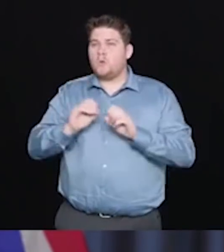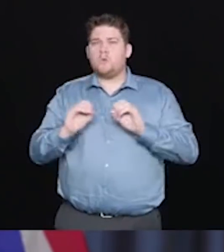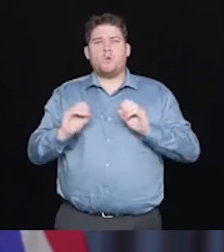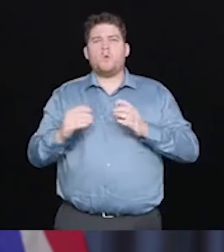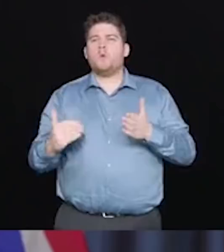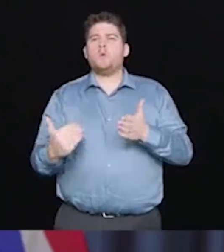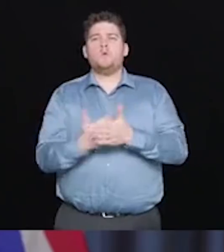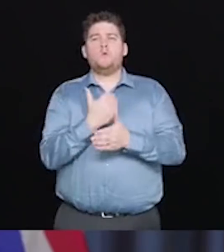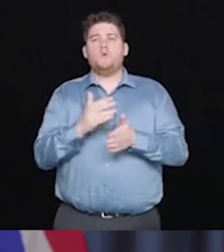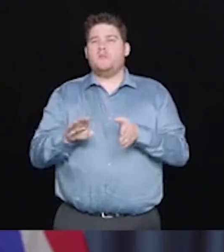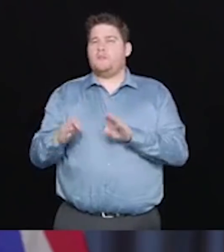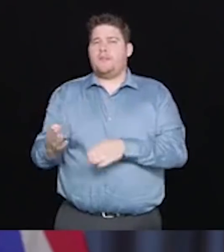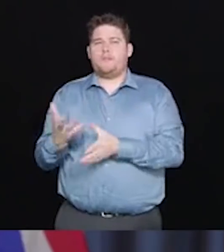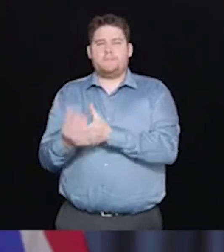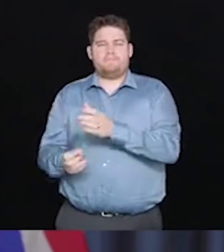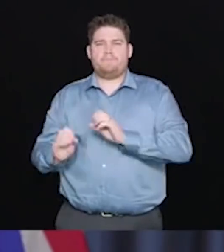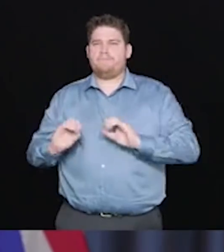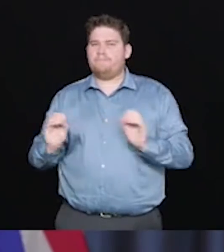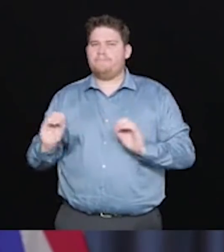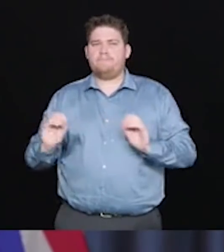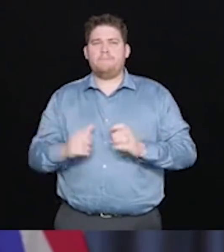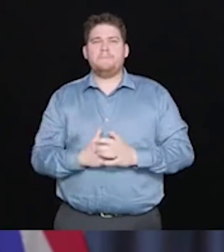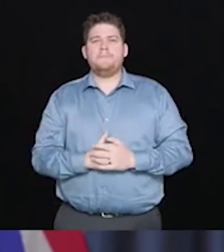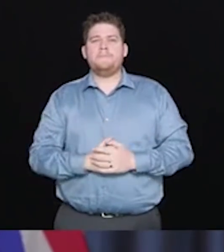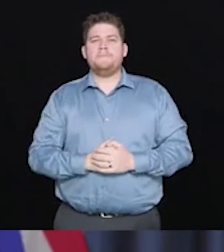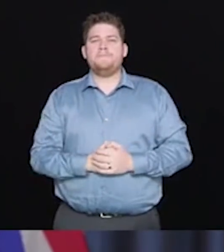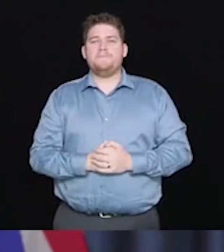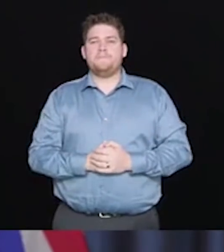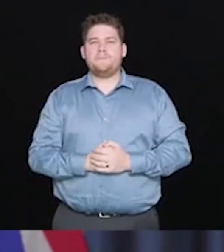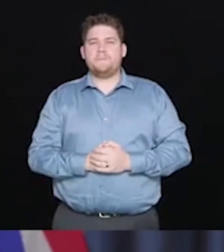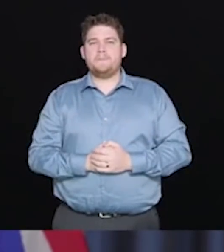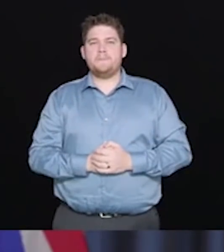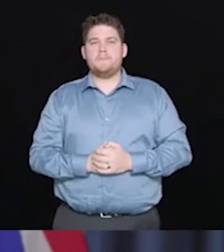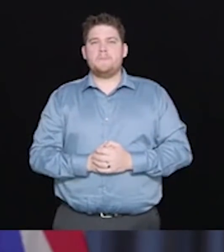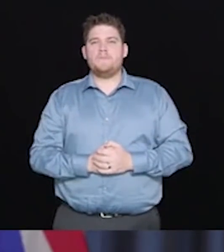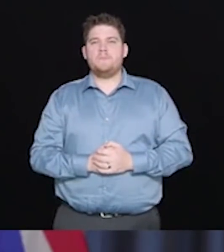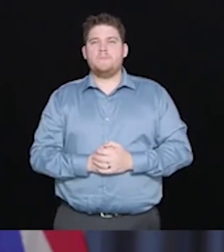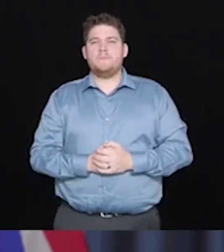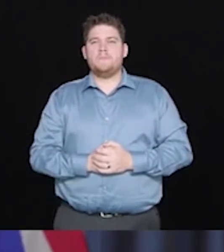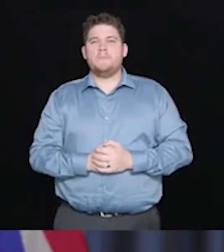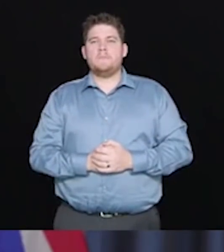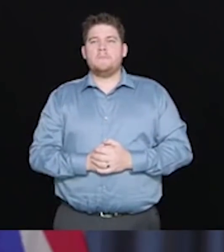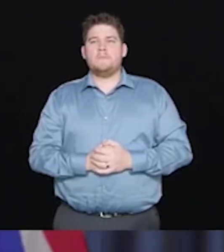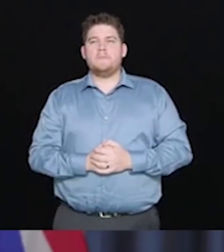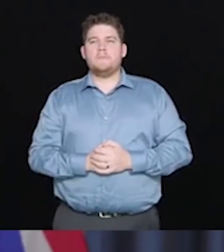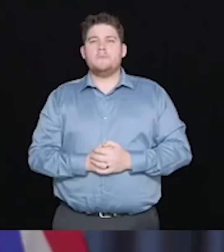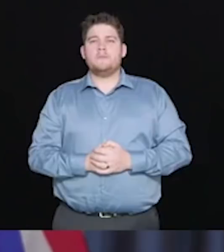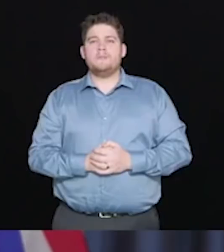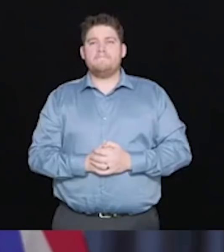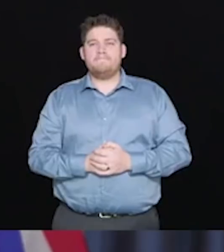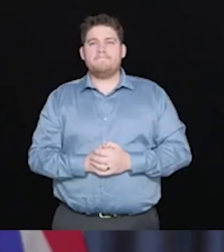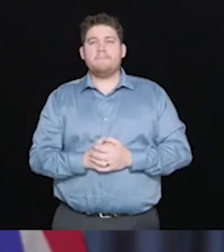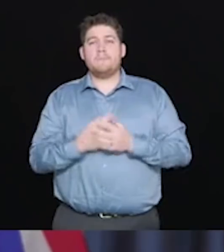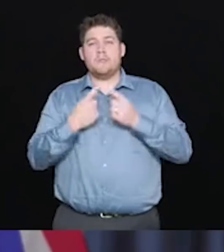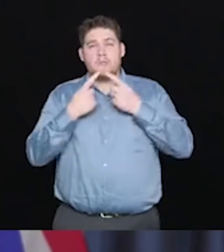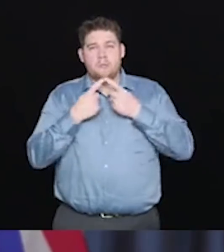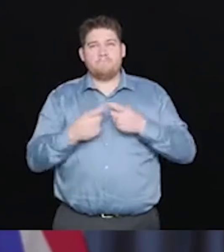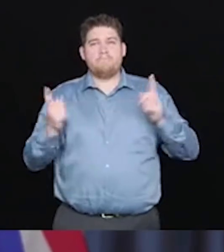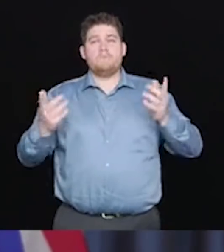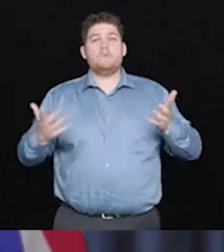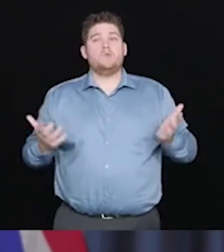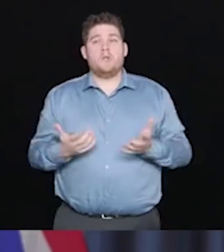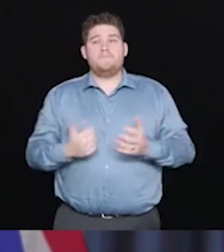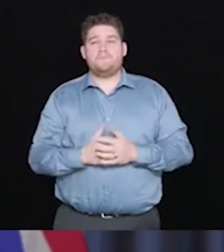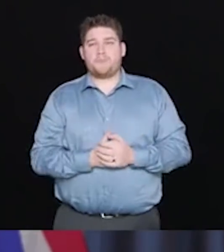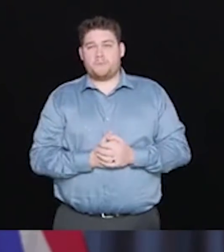is one that you may have heard of. We have new prescriber guidelines to support people who use drugs and people who have issues